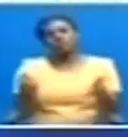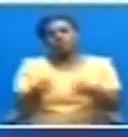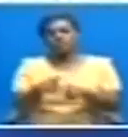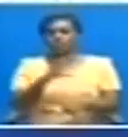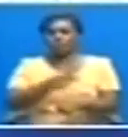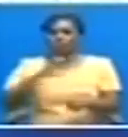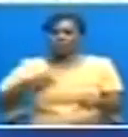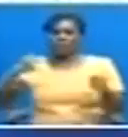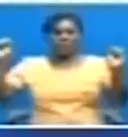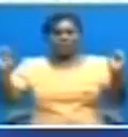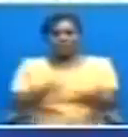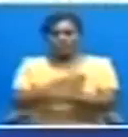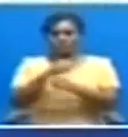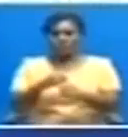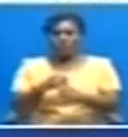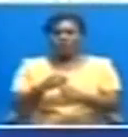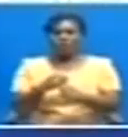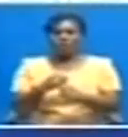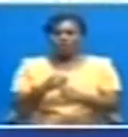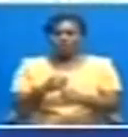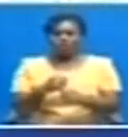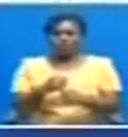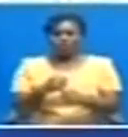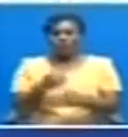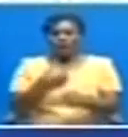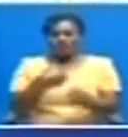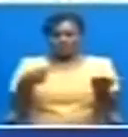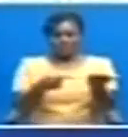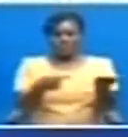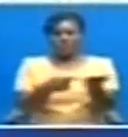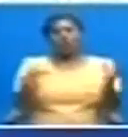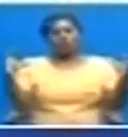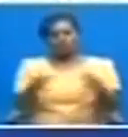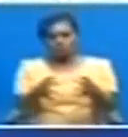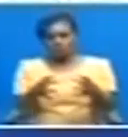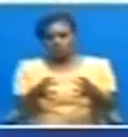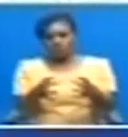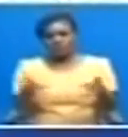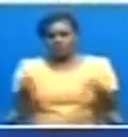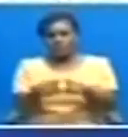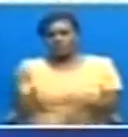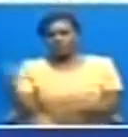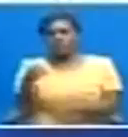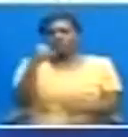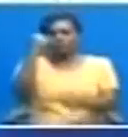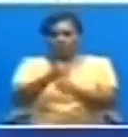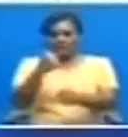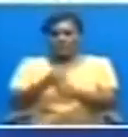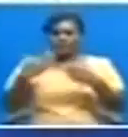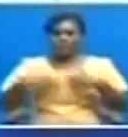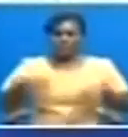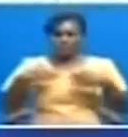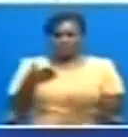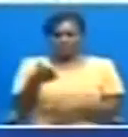We can't be plowing ourselves through the minutes, but we have a technical team that does that, and they are civil servants which have sworn the